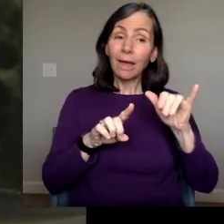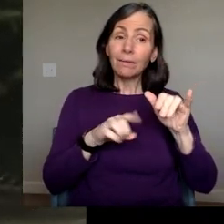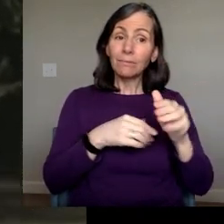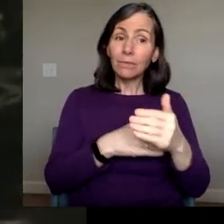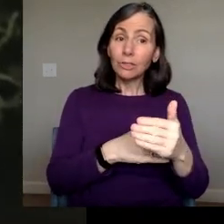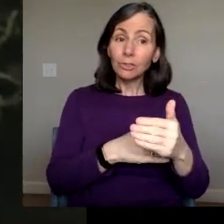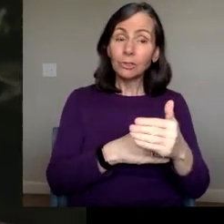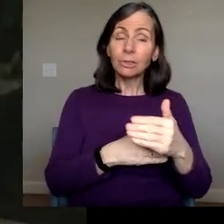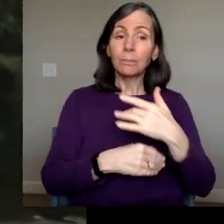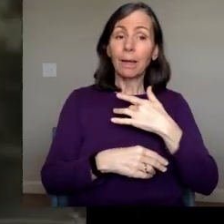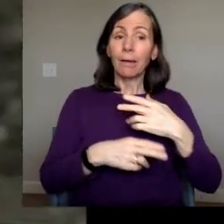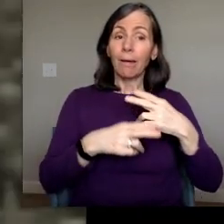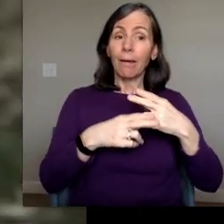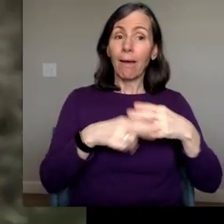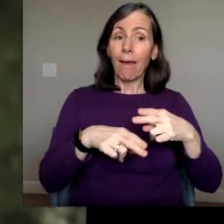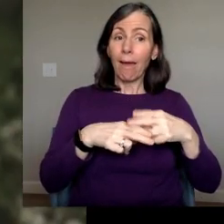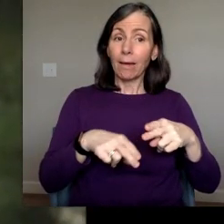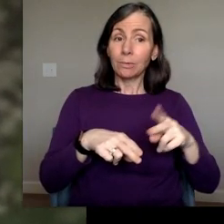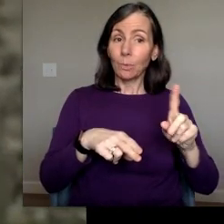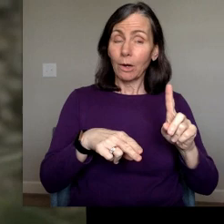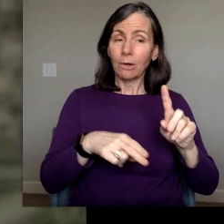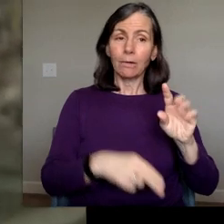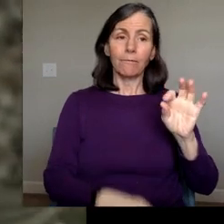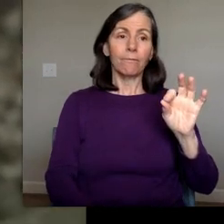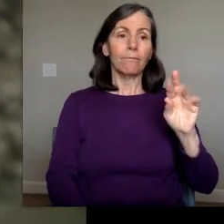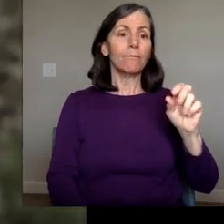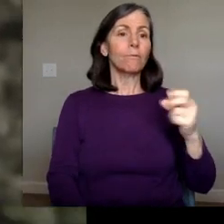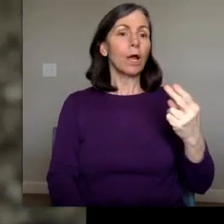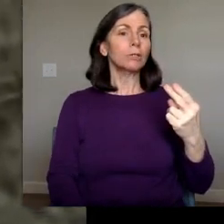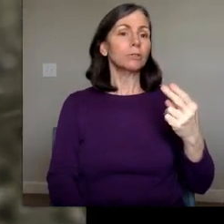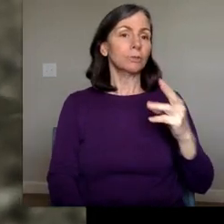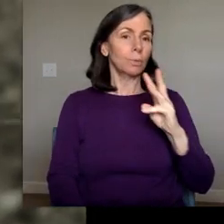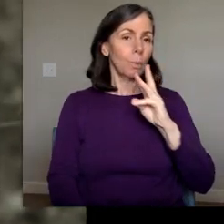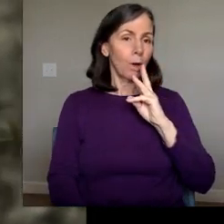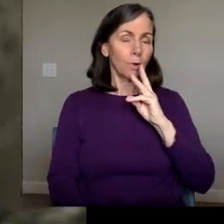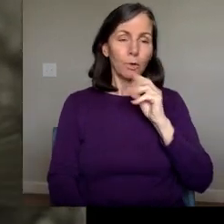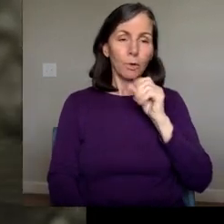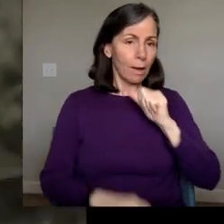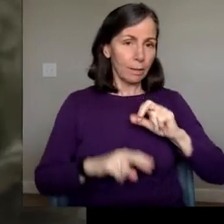There are now lots of new spawning grounds to explore.